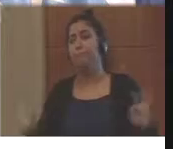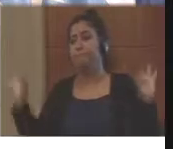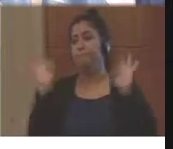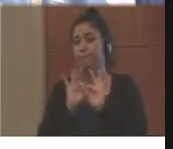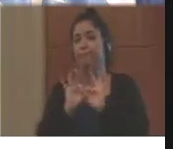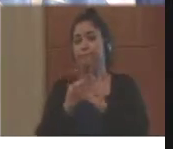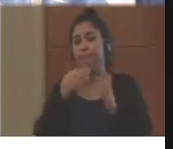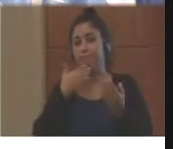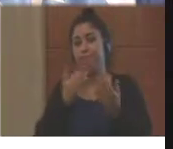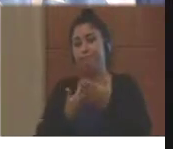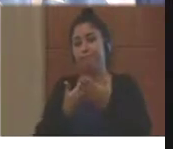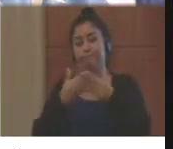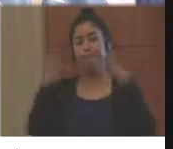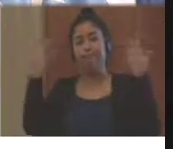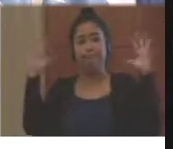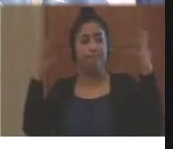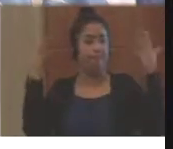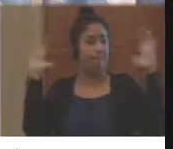initiative. Thank you.